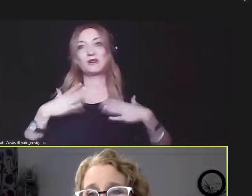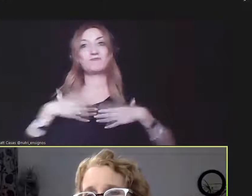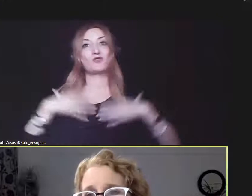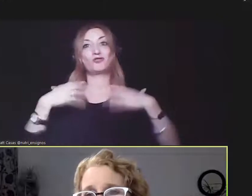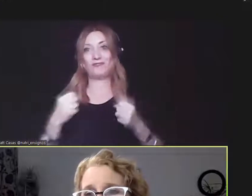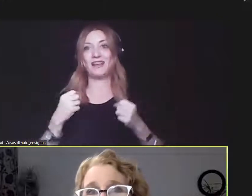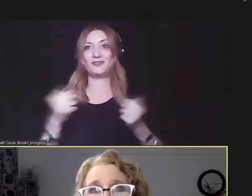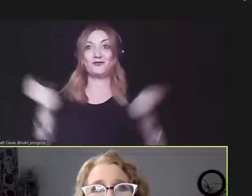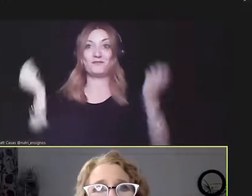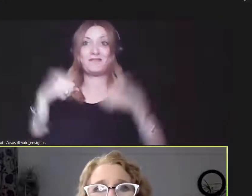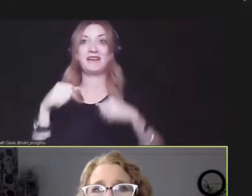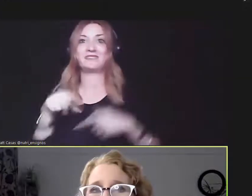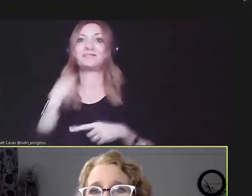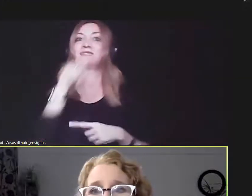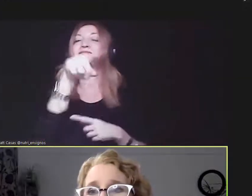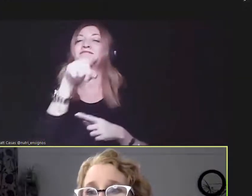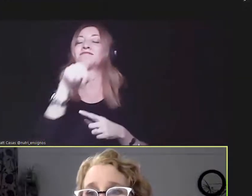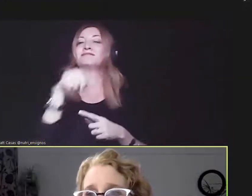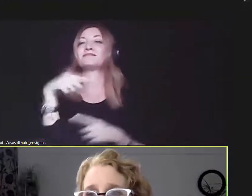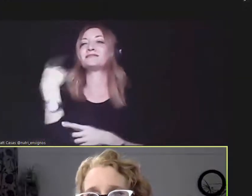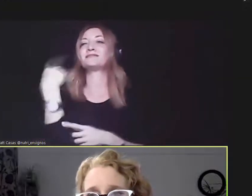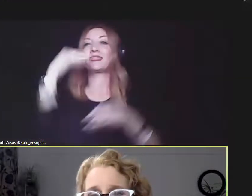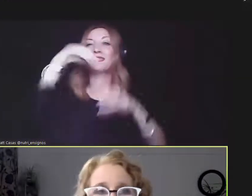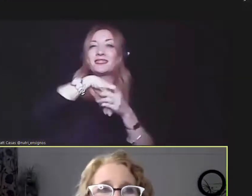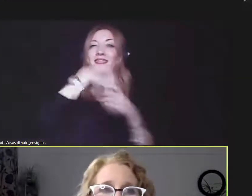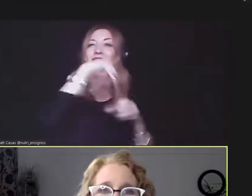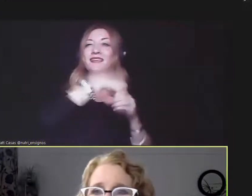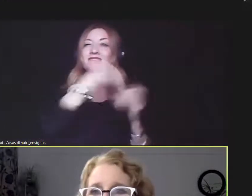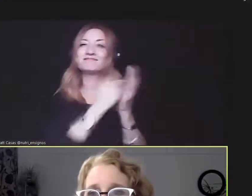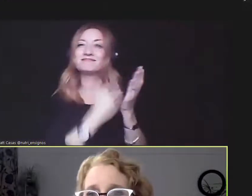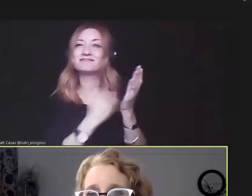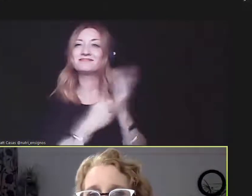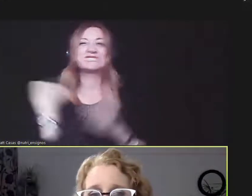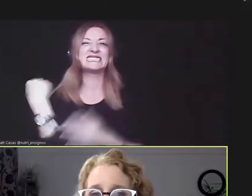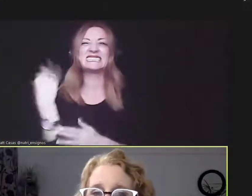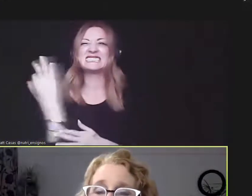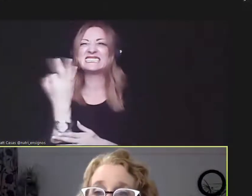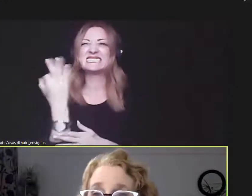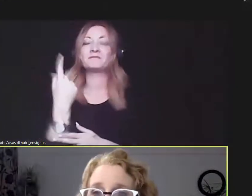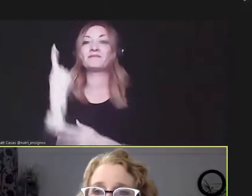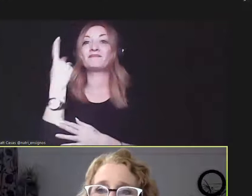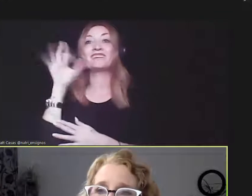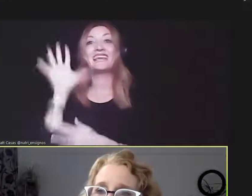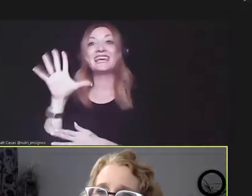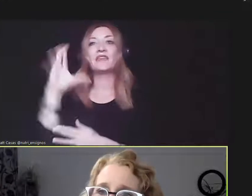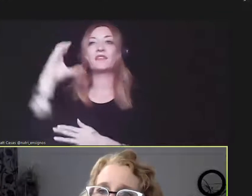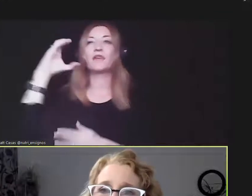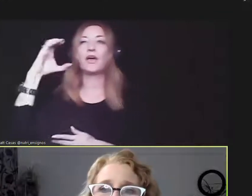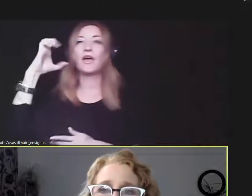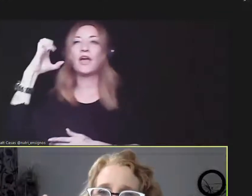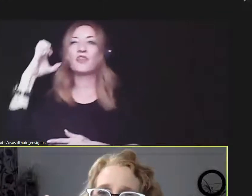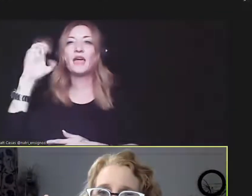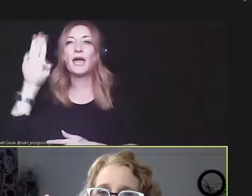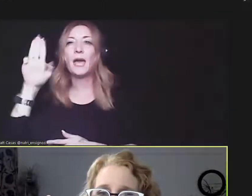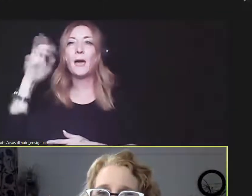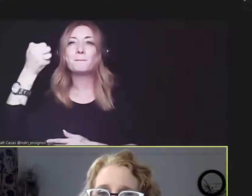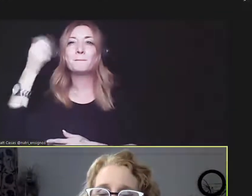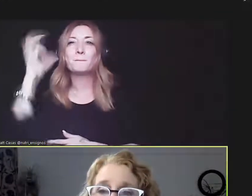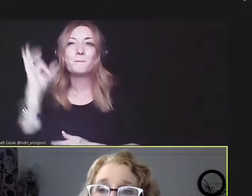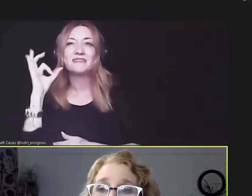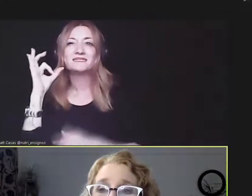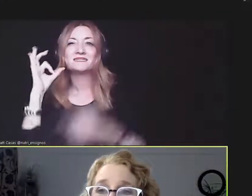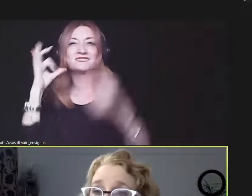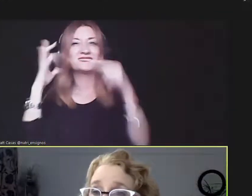UK market, in supermarkets or in health food stores, normally there's one strain or 5